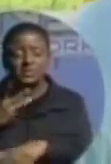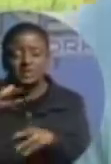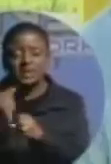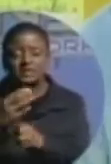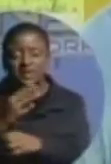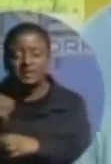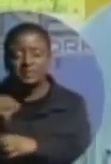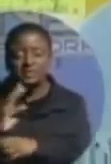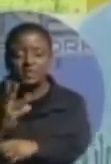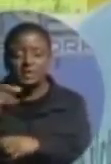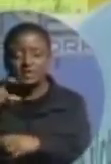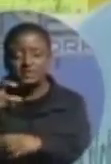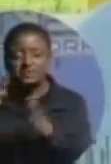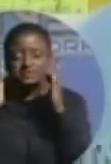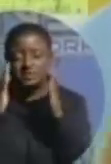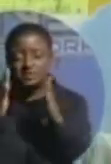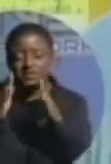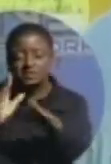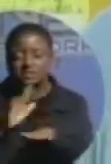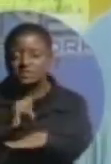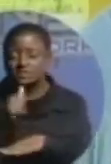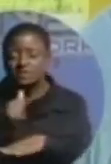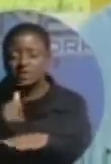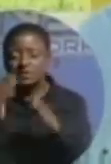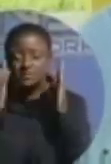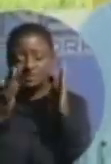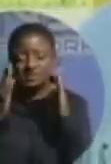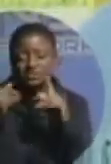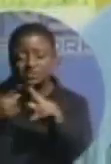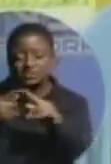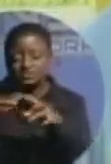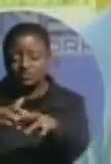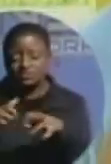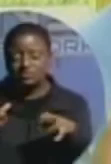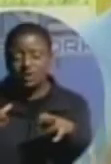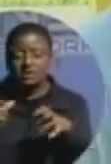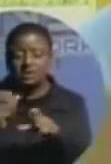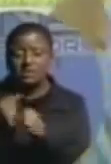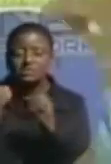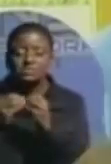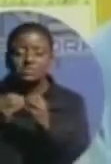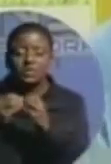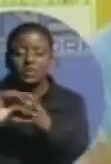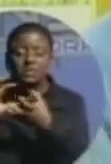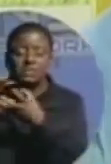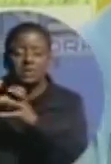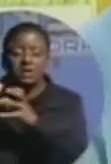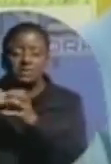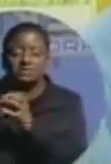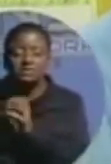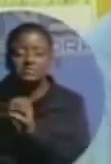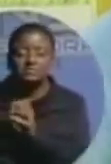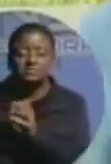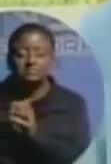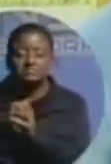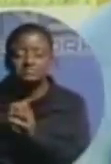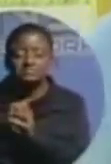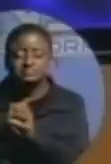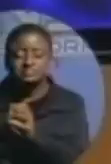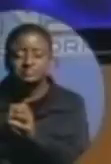to focus and not pay attention to the crowd. We need to catch more balls and we need to learn how to, like, not to hit at the first